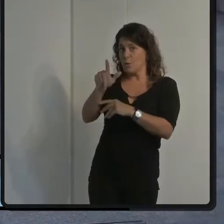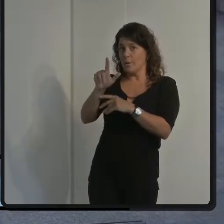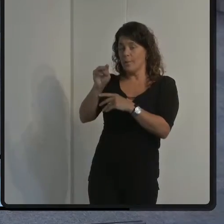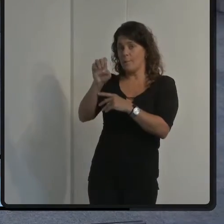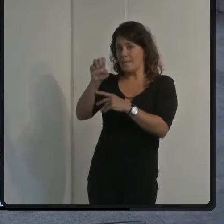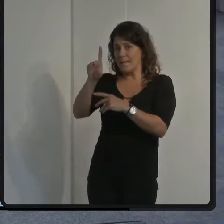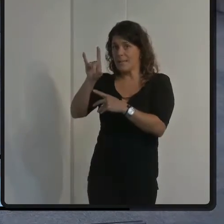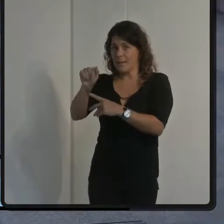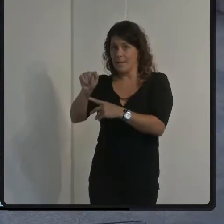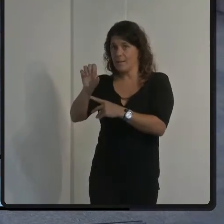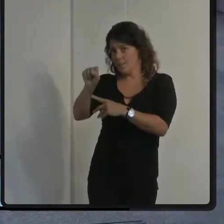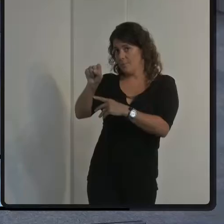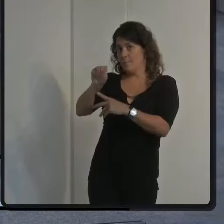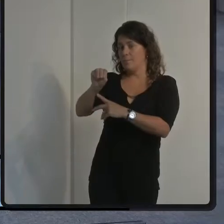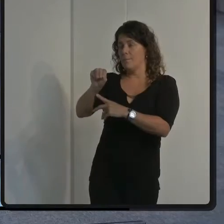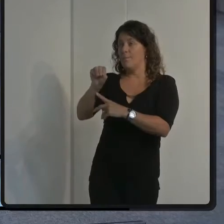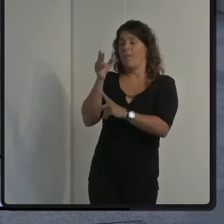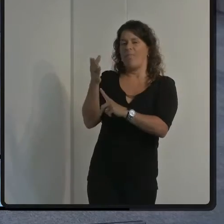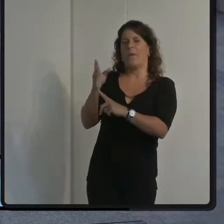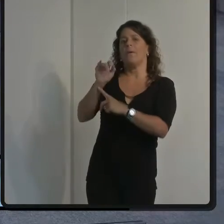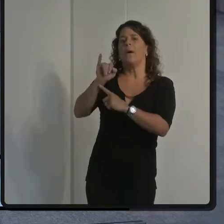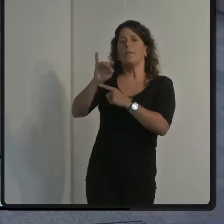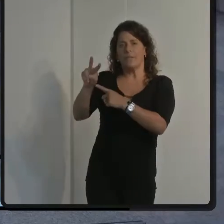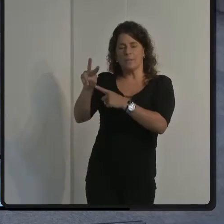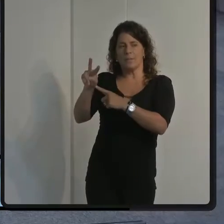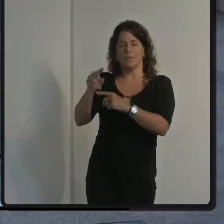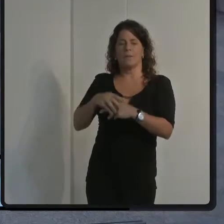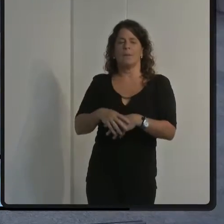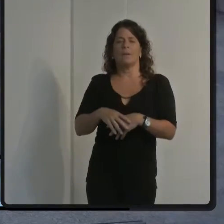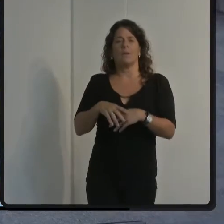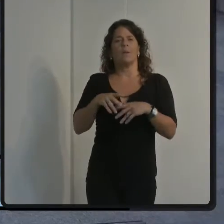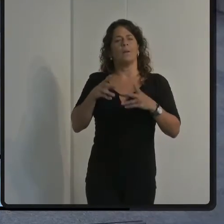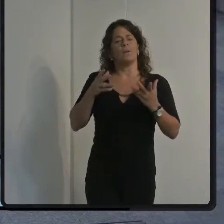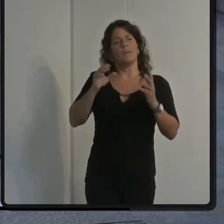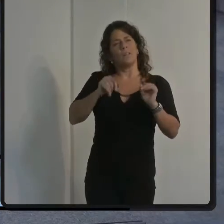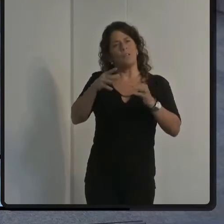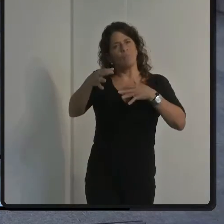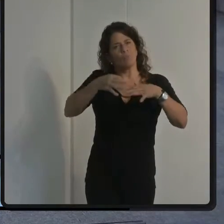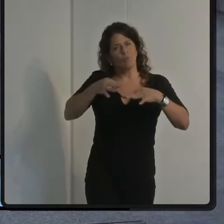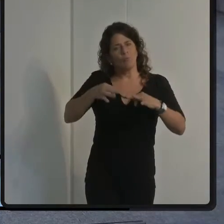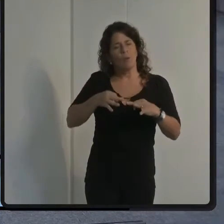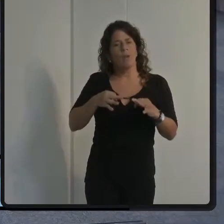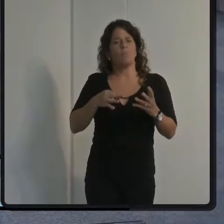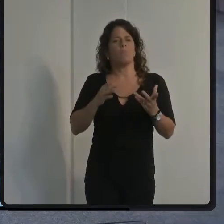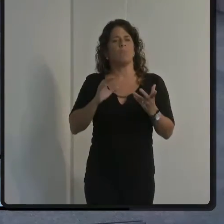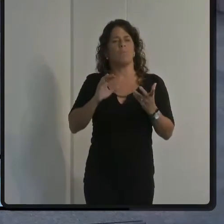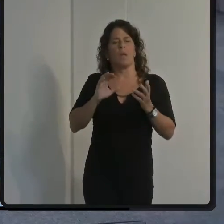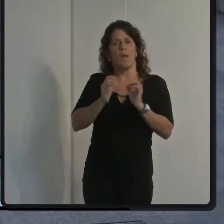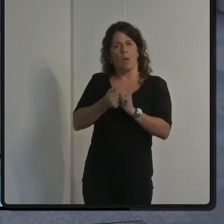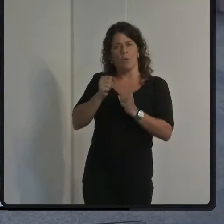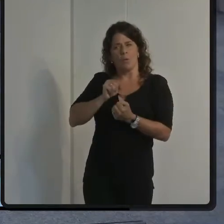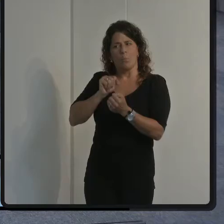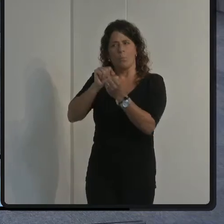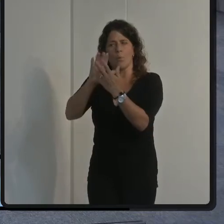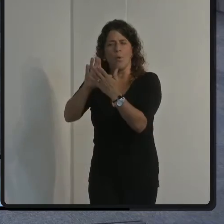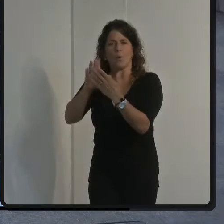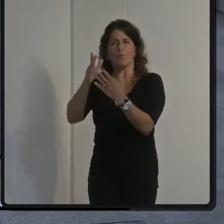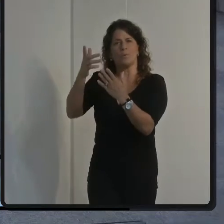in Isla Vista, paint me a clearer picture of that. How do you combat,